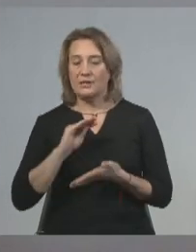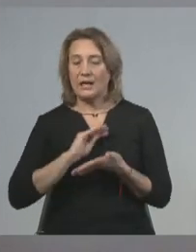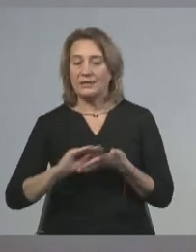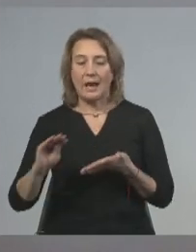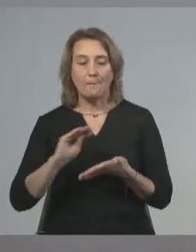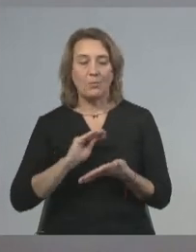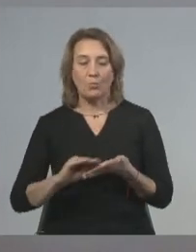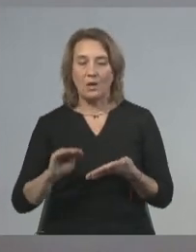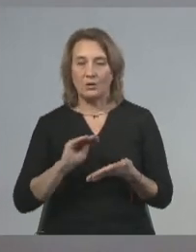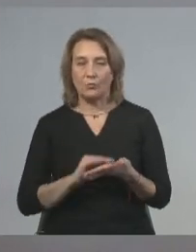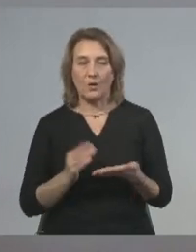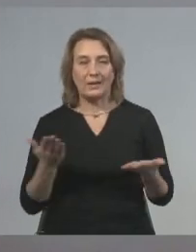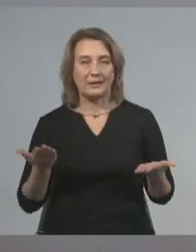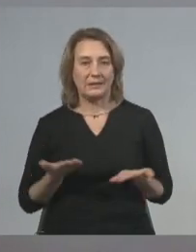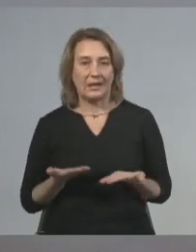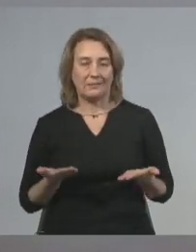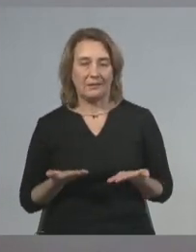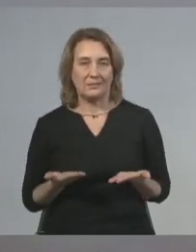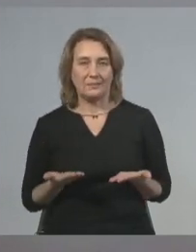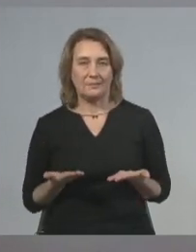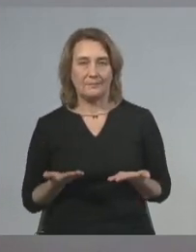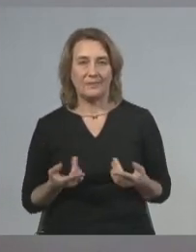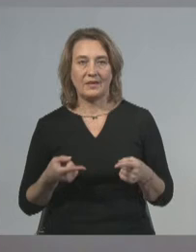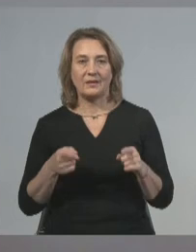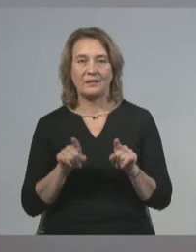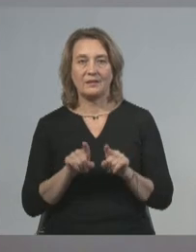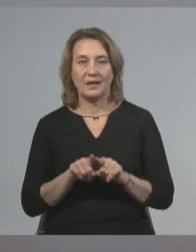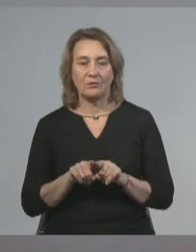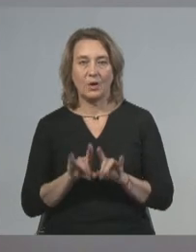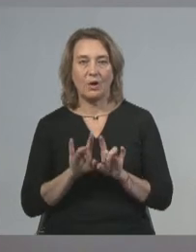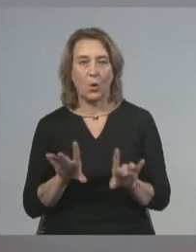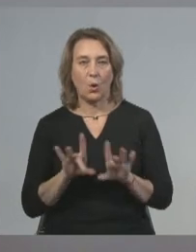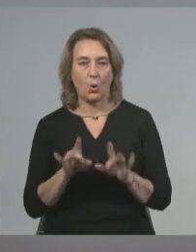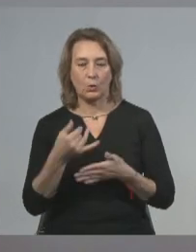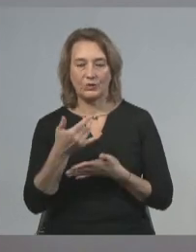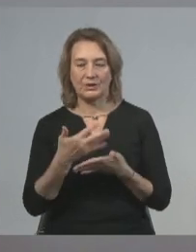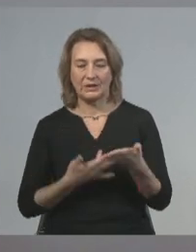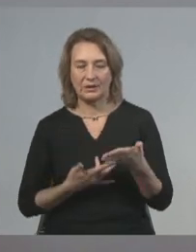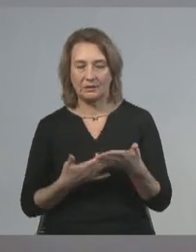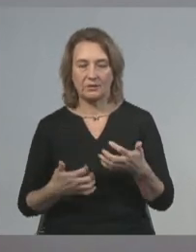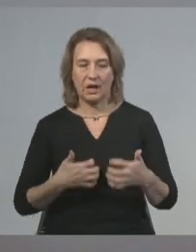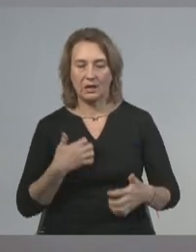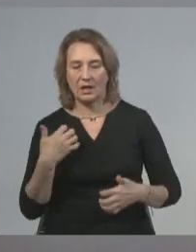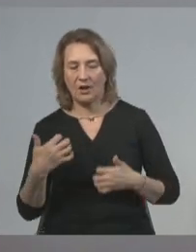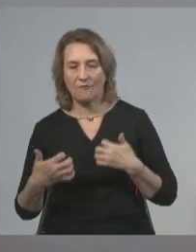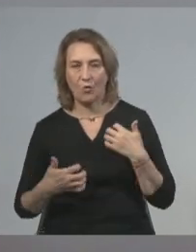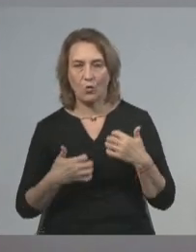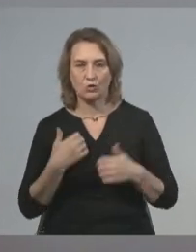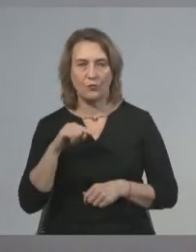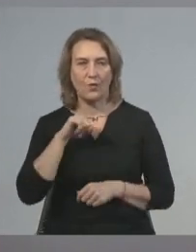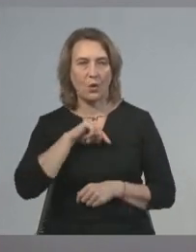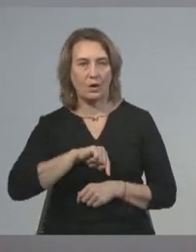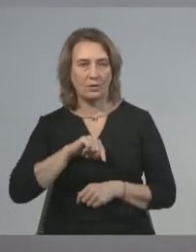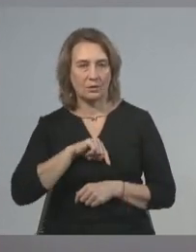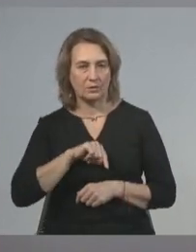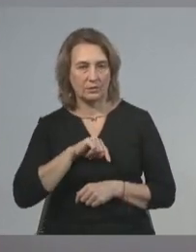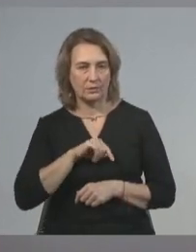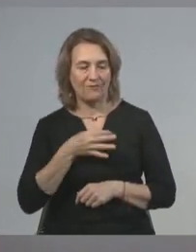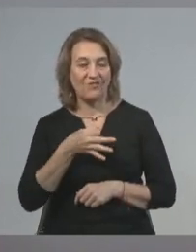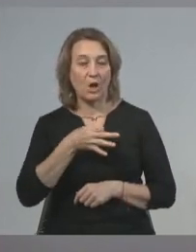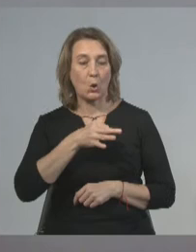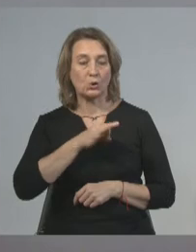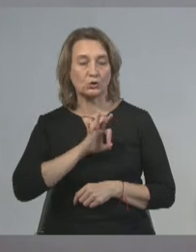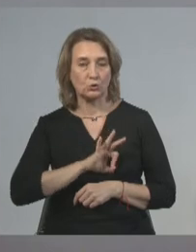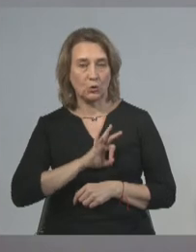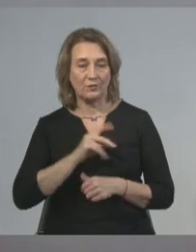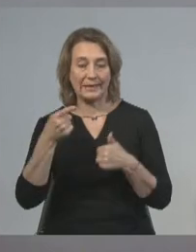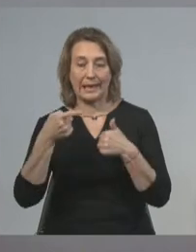content and use names protect their privacy and do not present all details